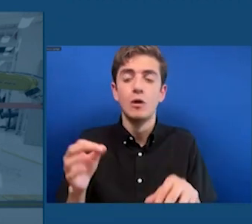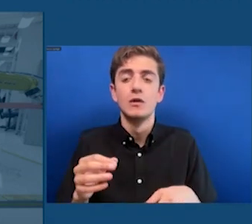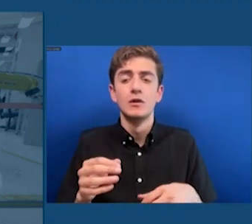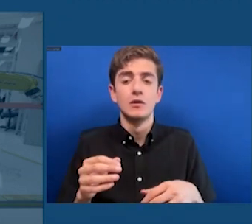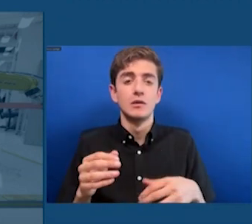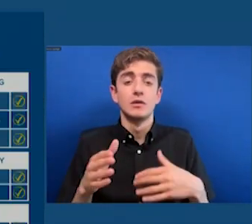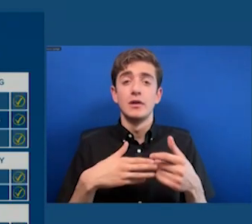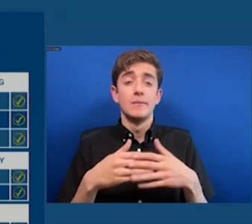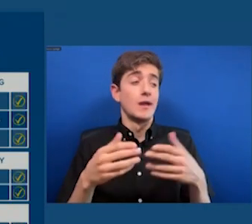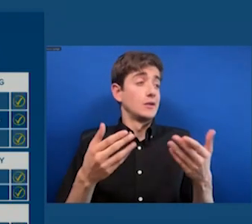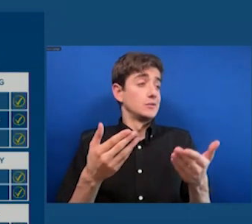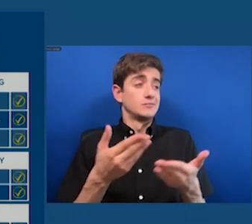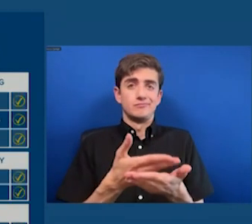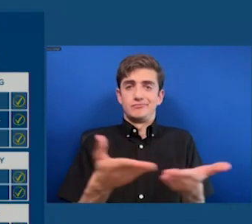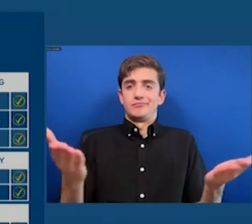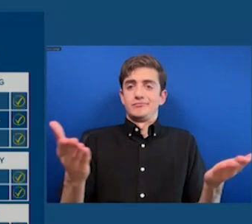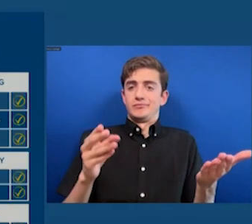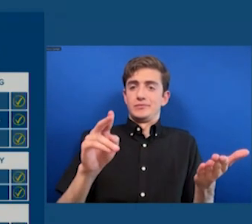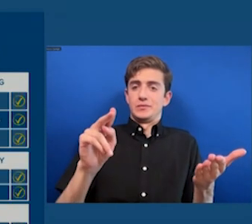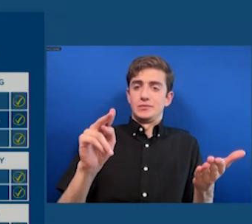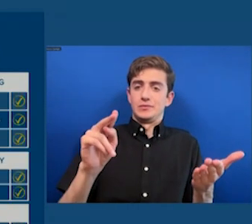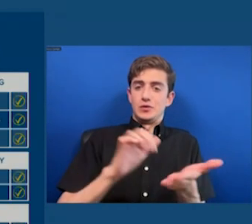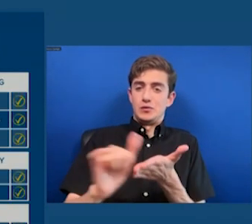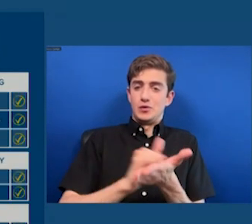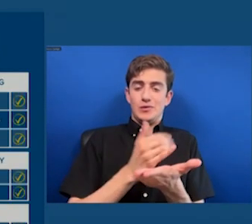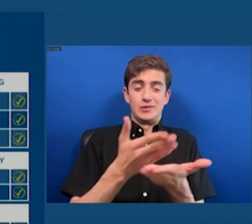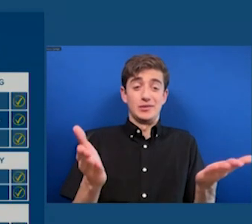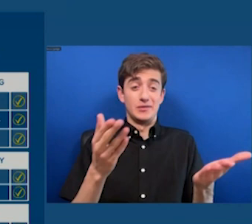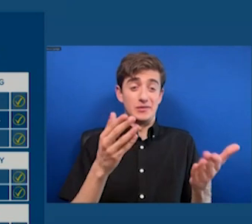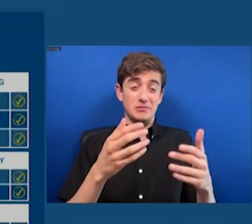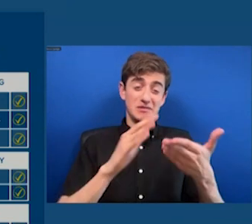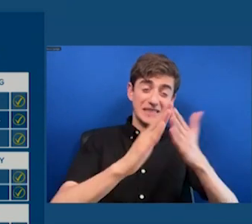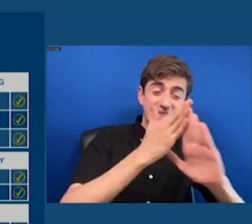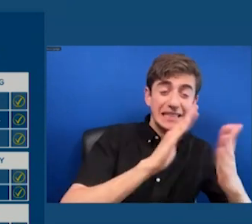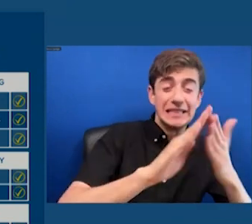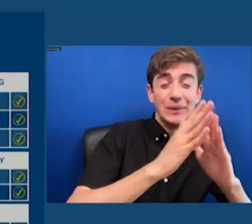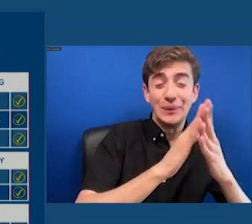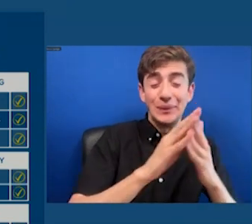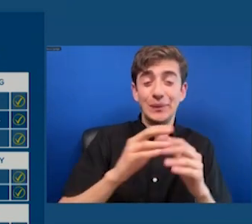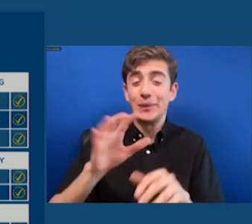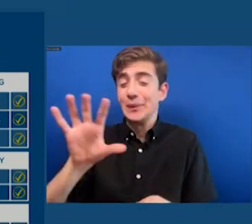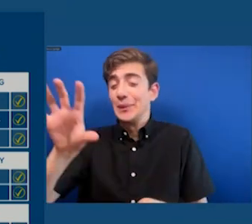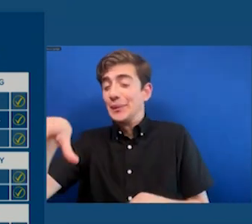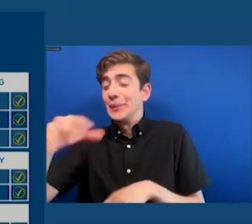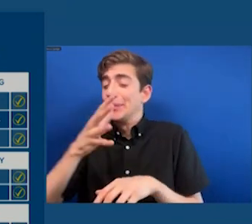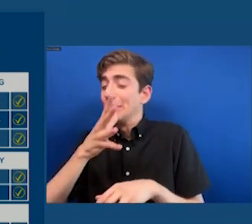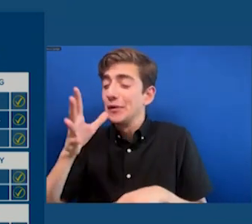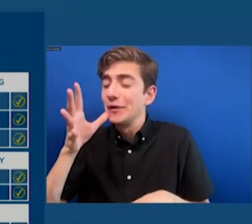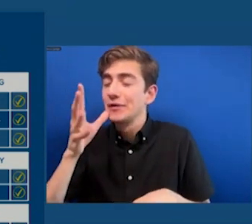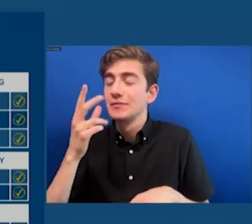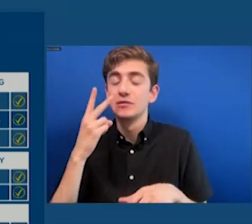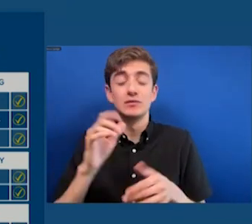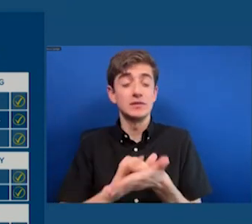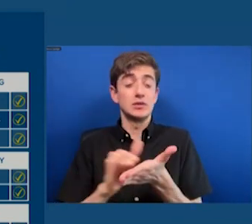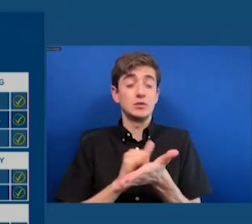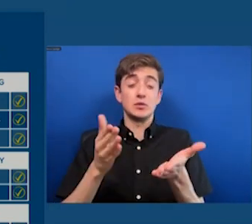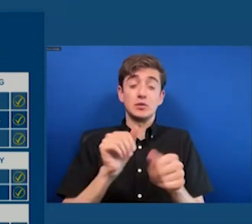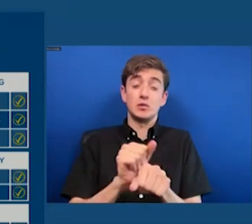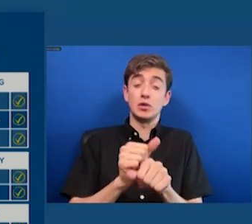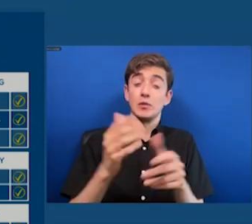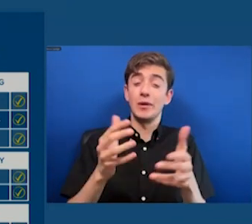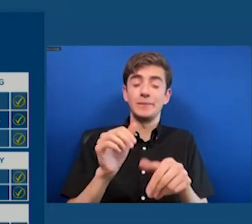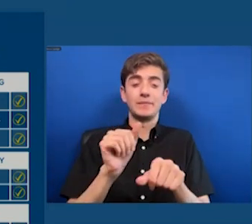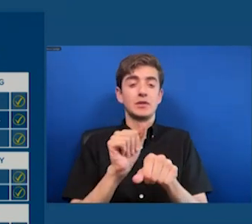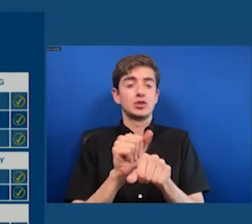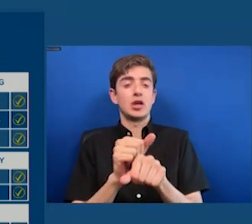our biggest cities to our most rural hamlets, you'll find New Yorkers working the jobs of the future. Let me end